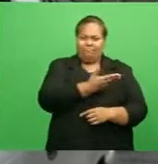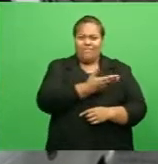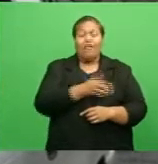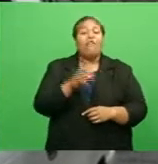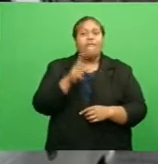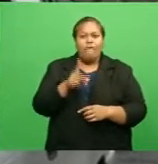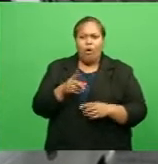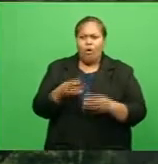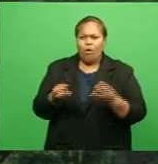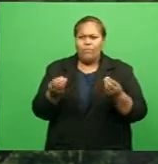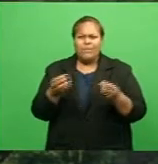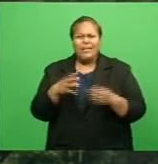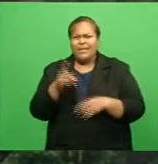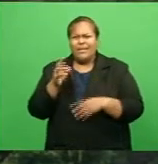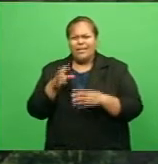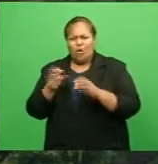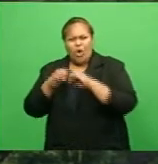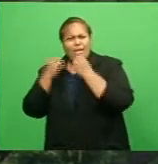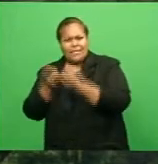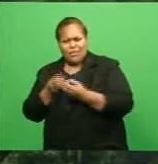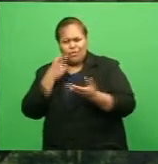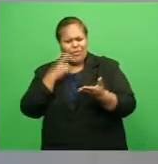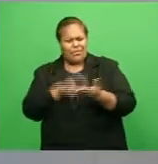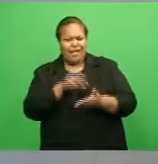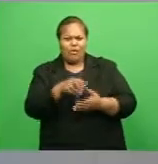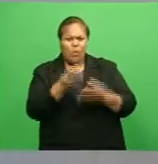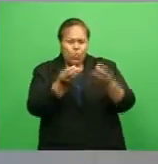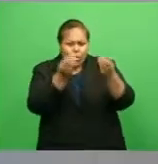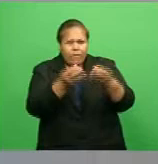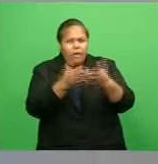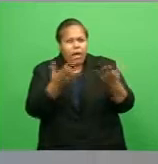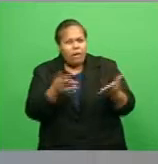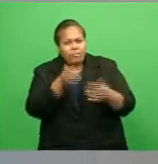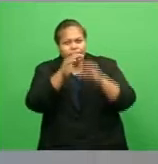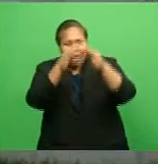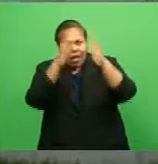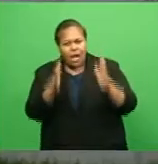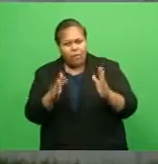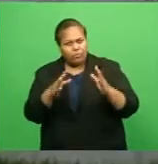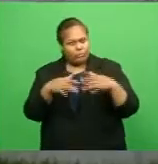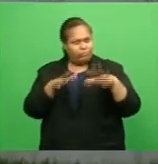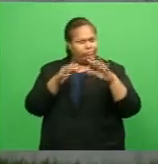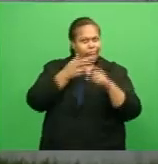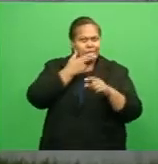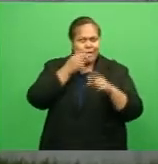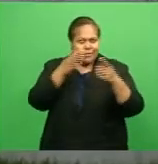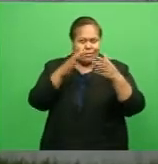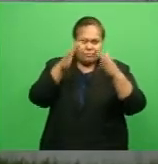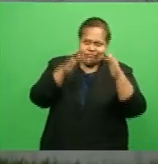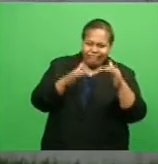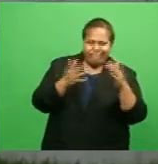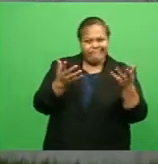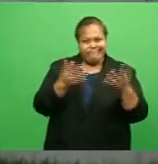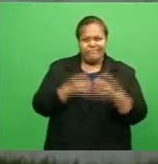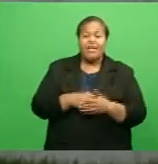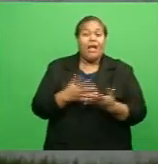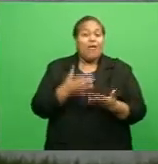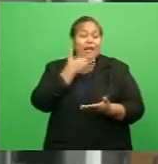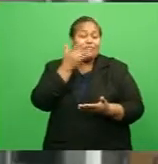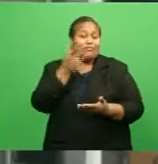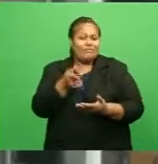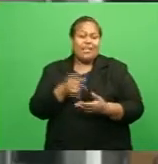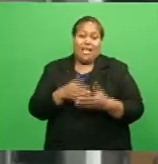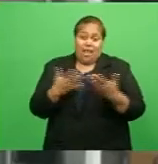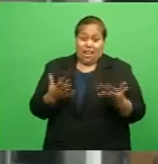to determine the value of properties, then it will be difficult. The real estate market in Fiji is experiencing